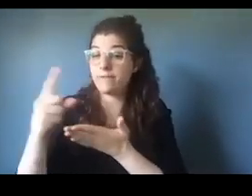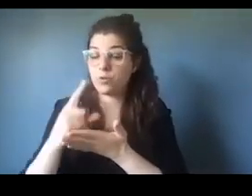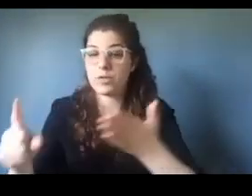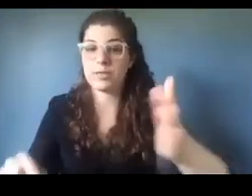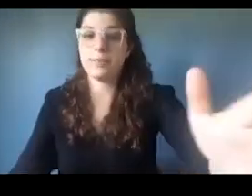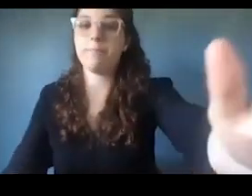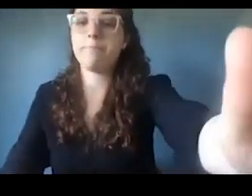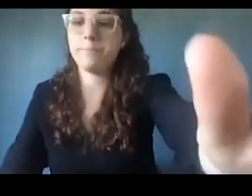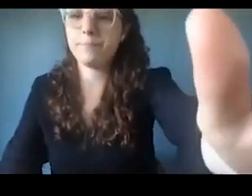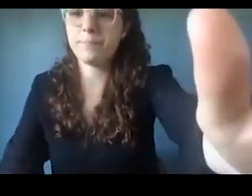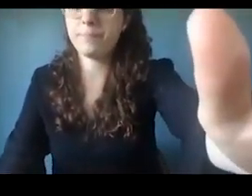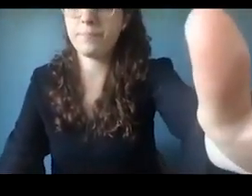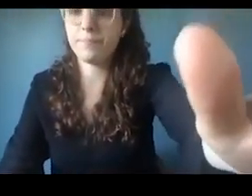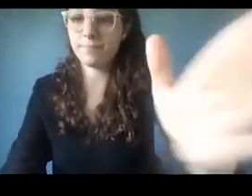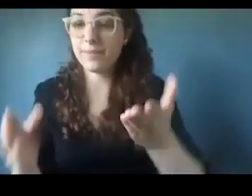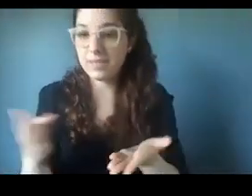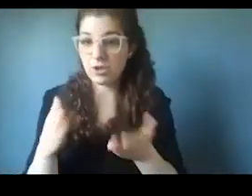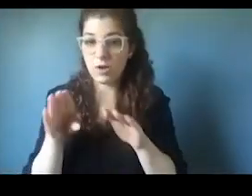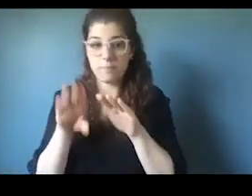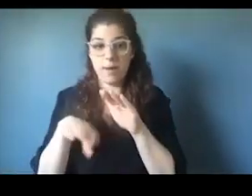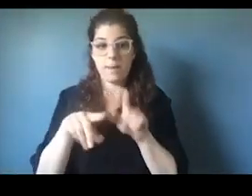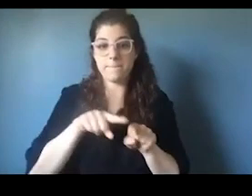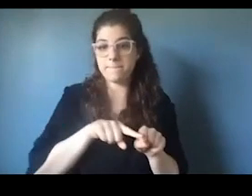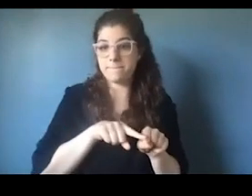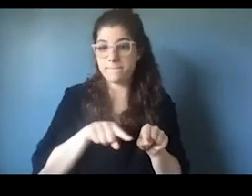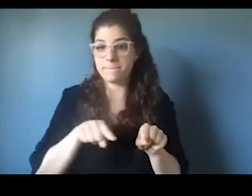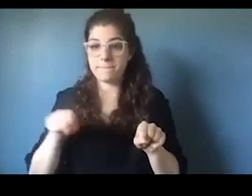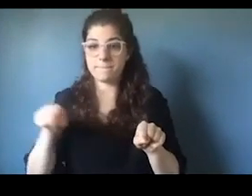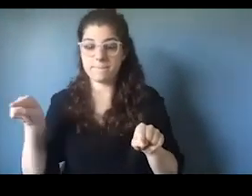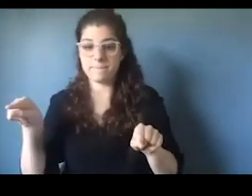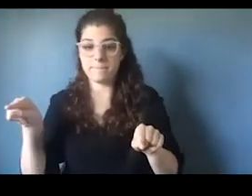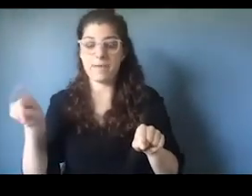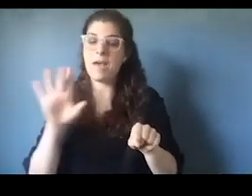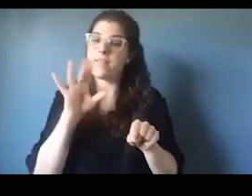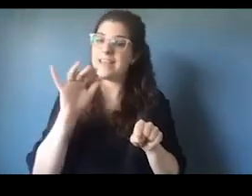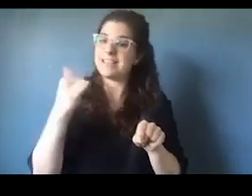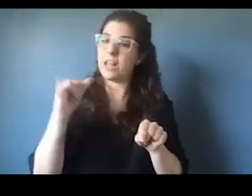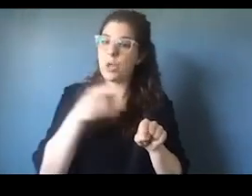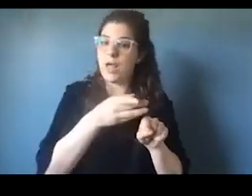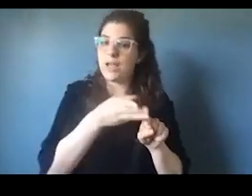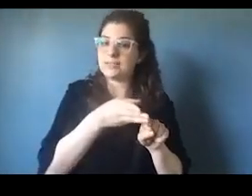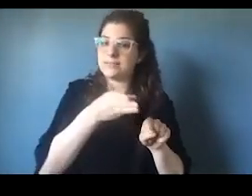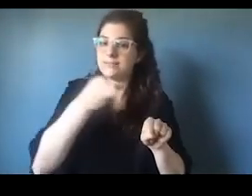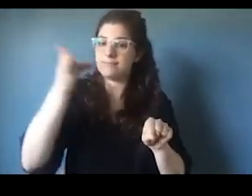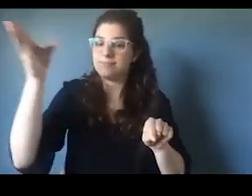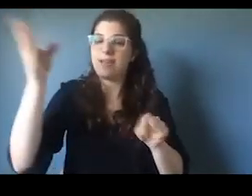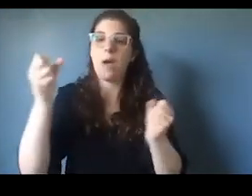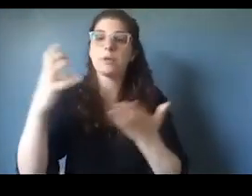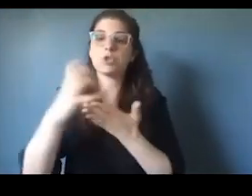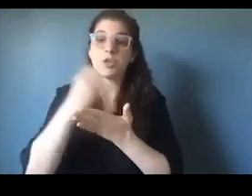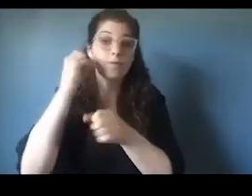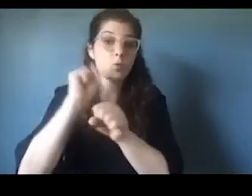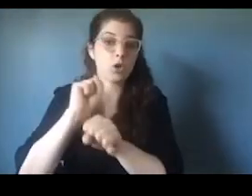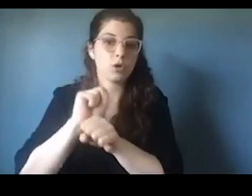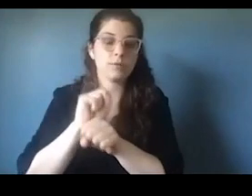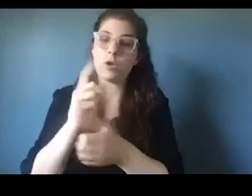that's what's here on the bottom axis. The line is just showing how much they would earn if they're employed, which is just their